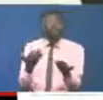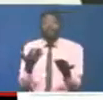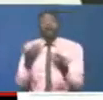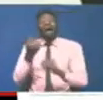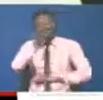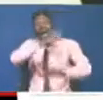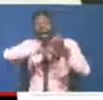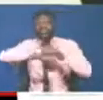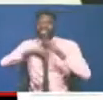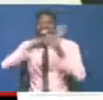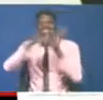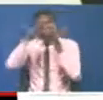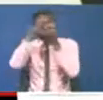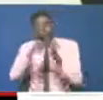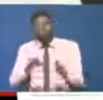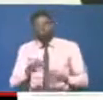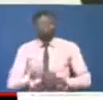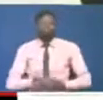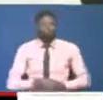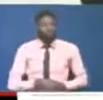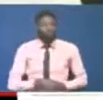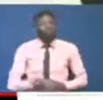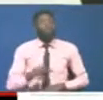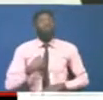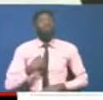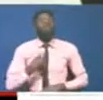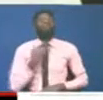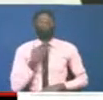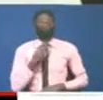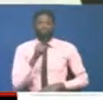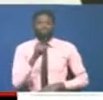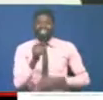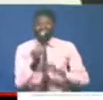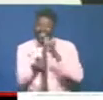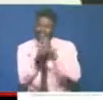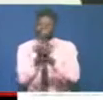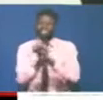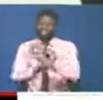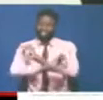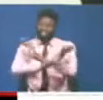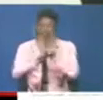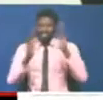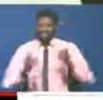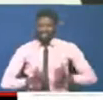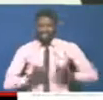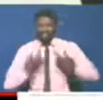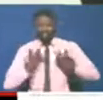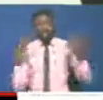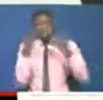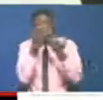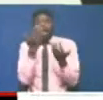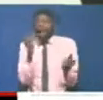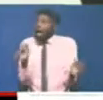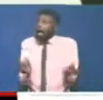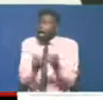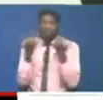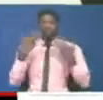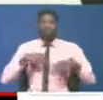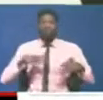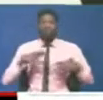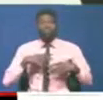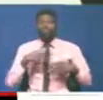I want you to be a bit practical, because these are things we could be doing without knowing, or even some would be doing it just deliberately, knowing what they're